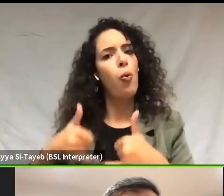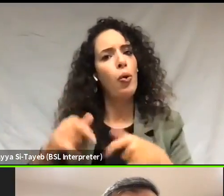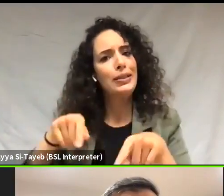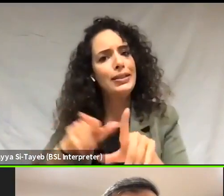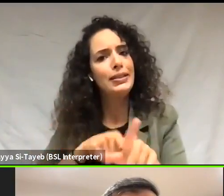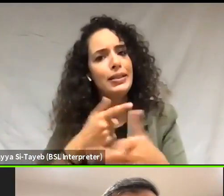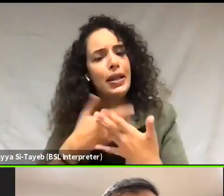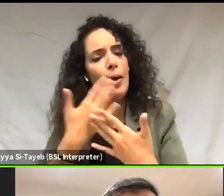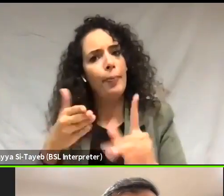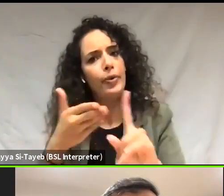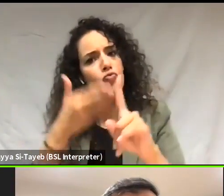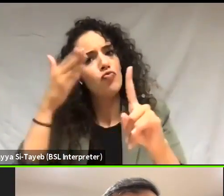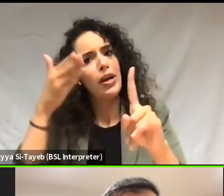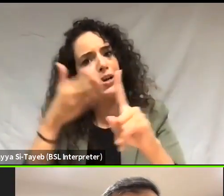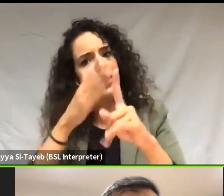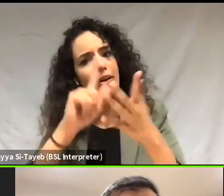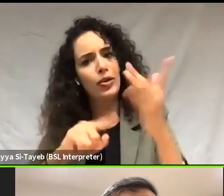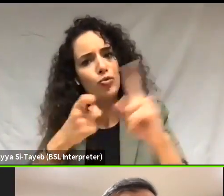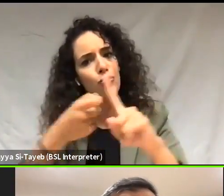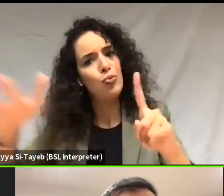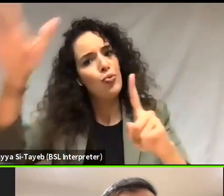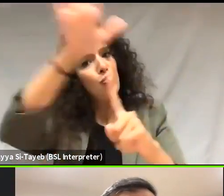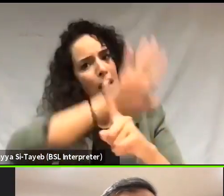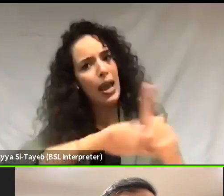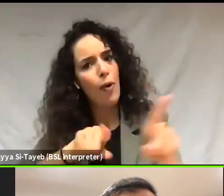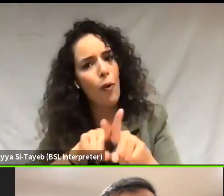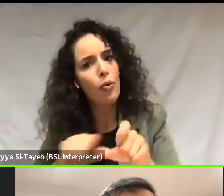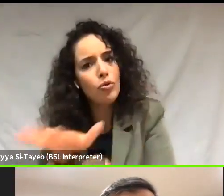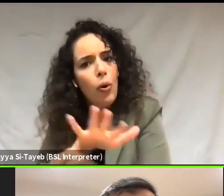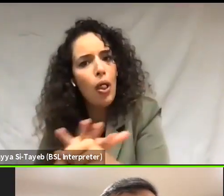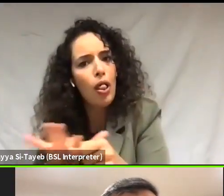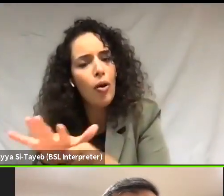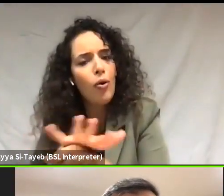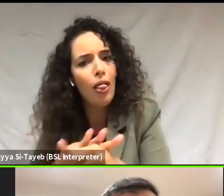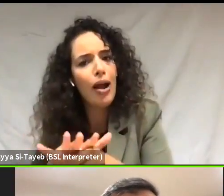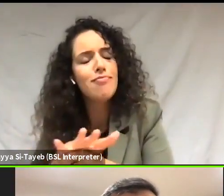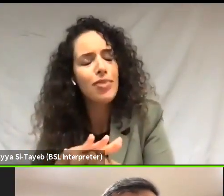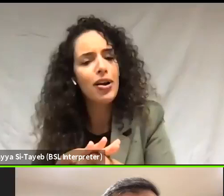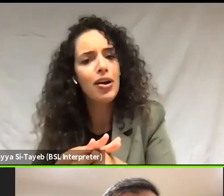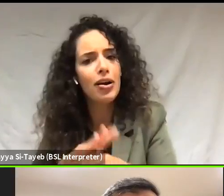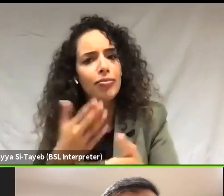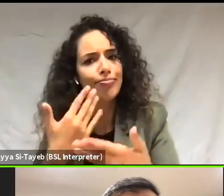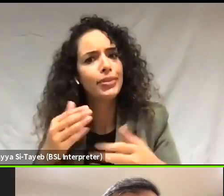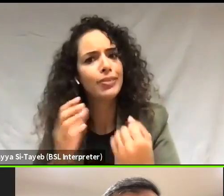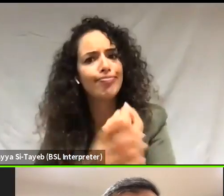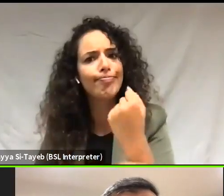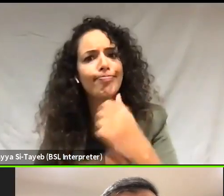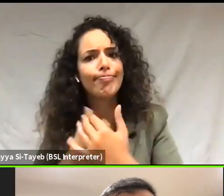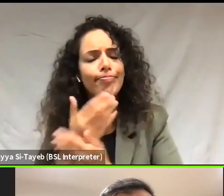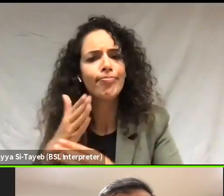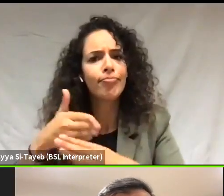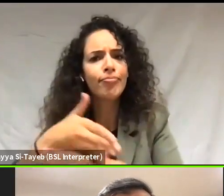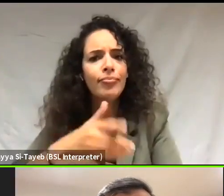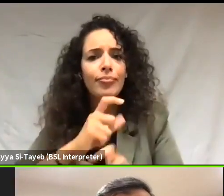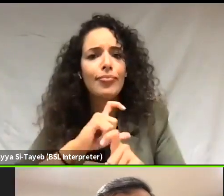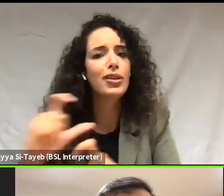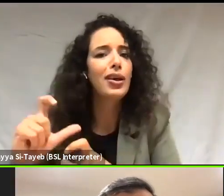recognized nationally and locally. Despite all this hard work, we still subject to